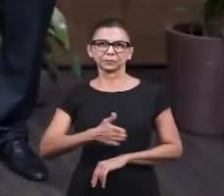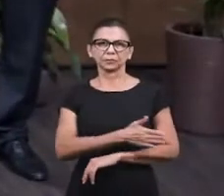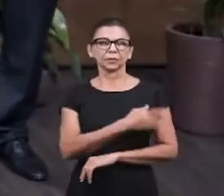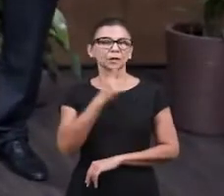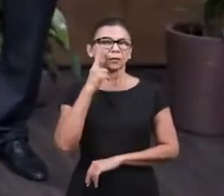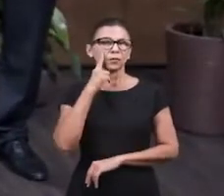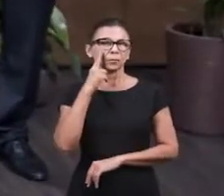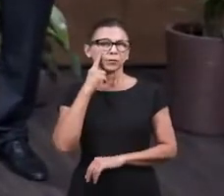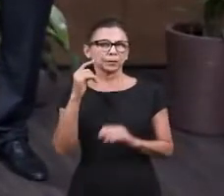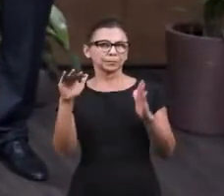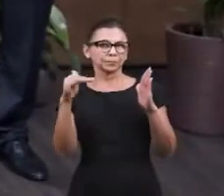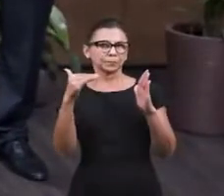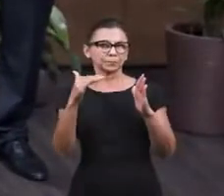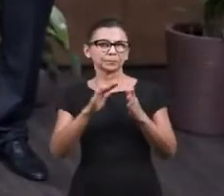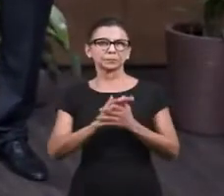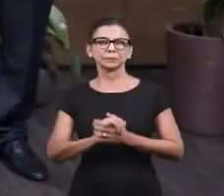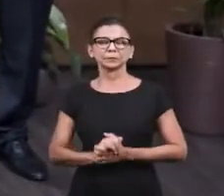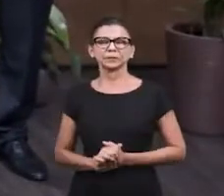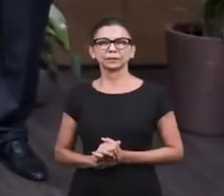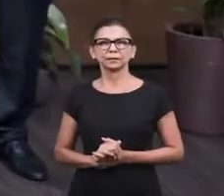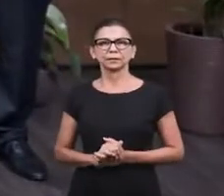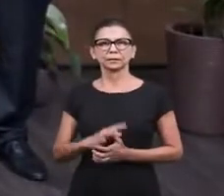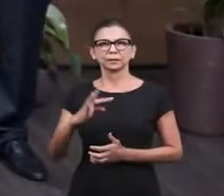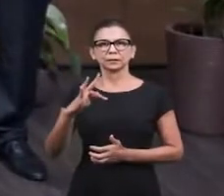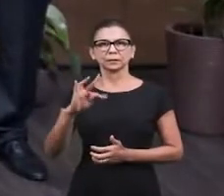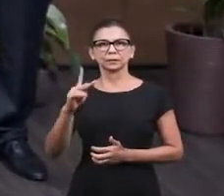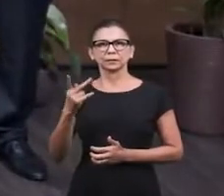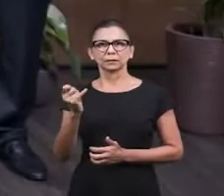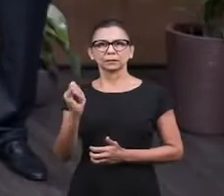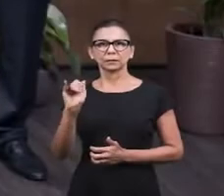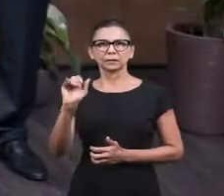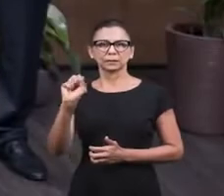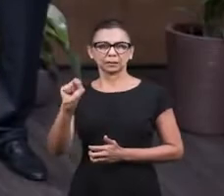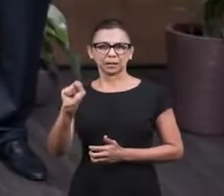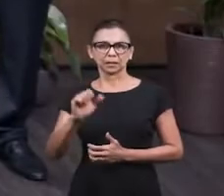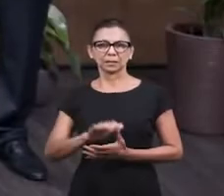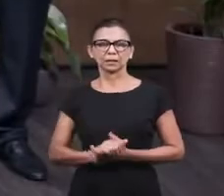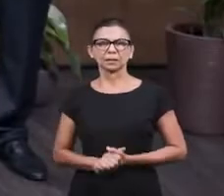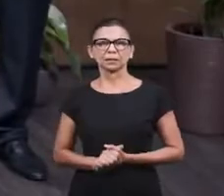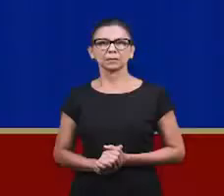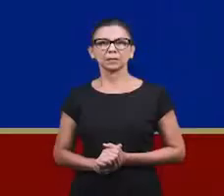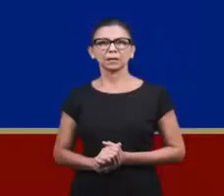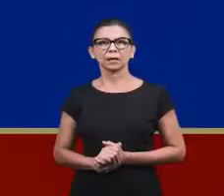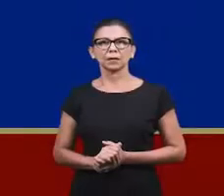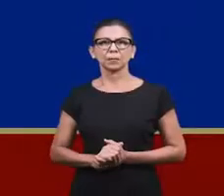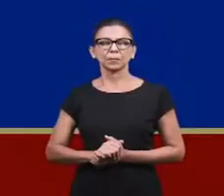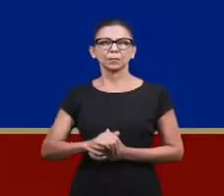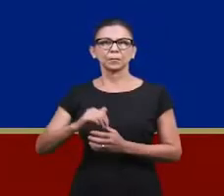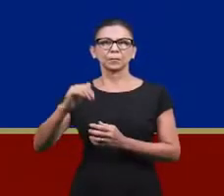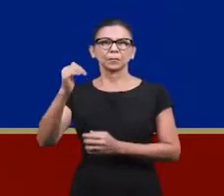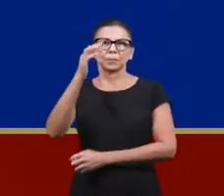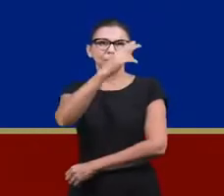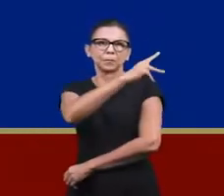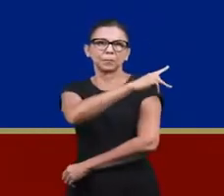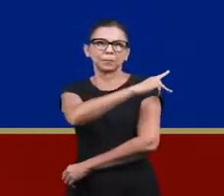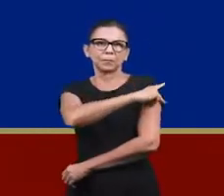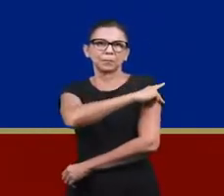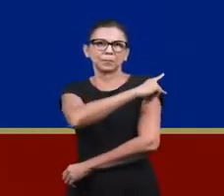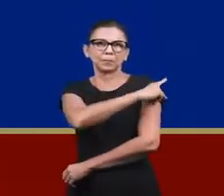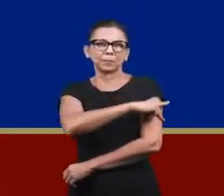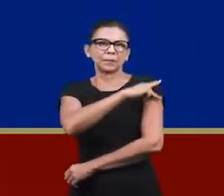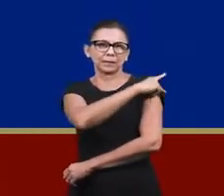As we see here in the message from Taisi from Campina Grande, Paraíba, she